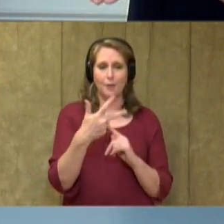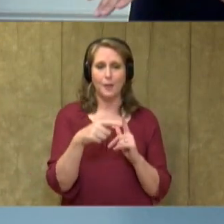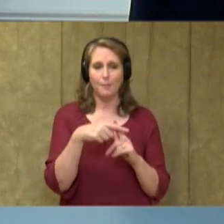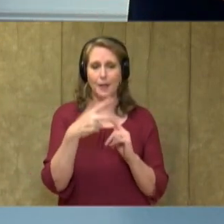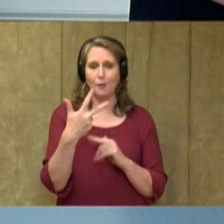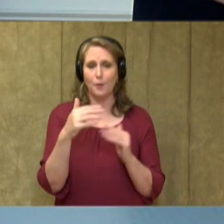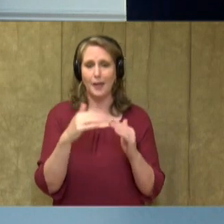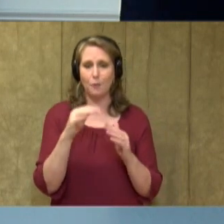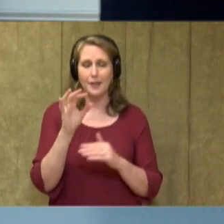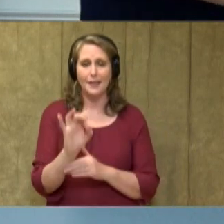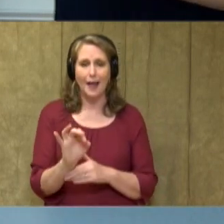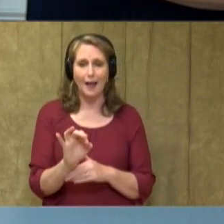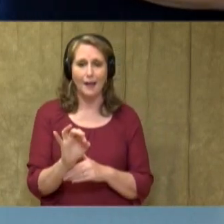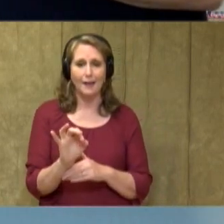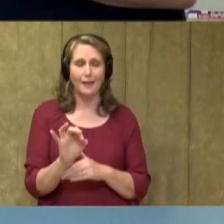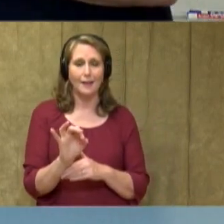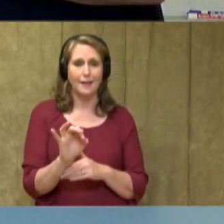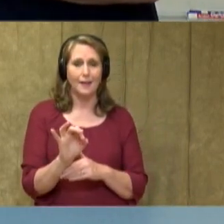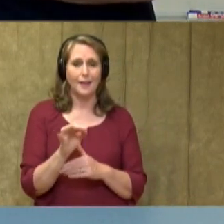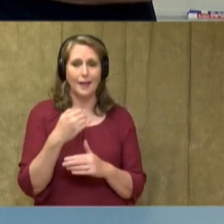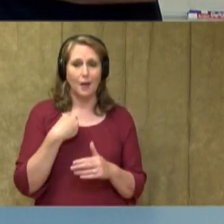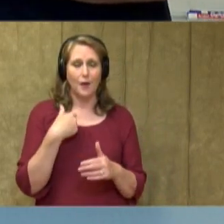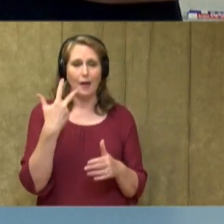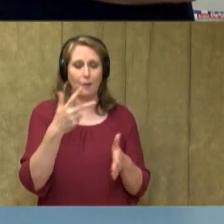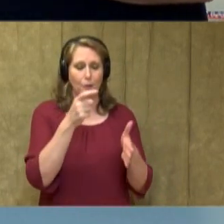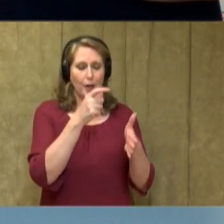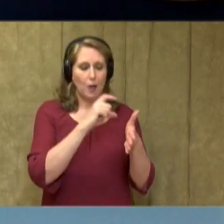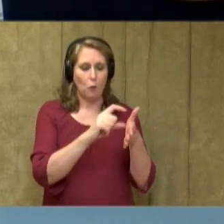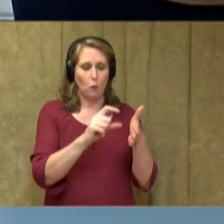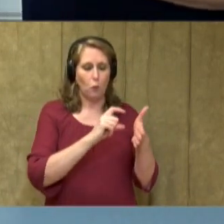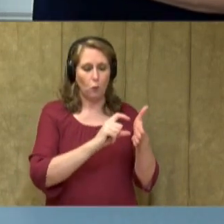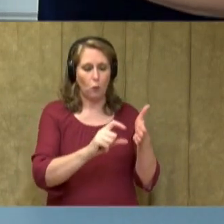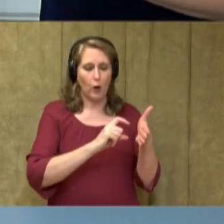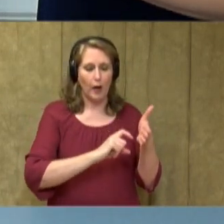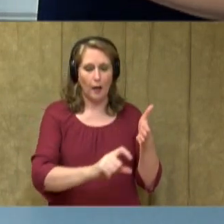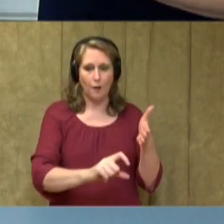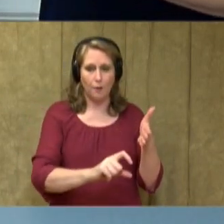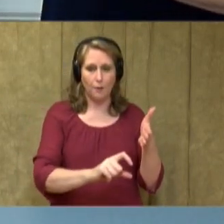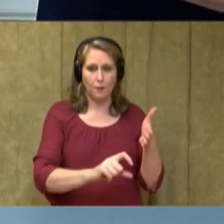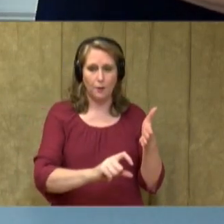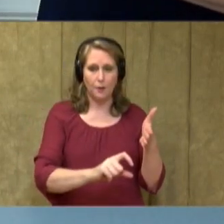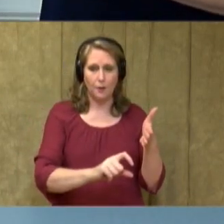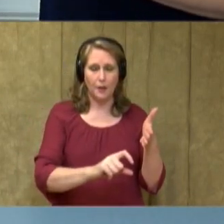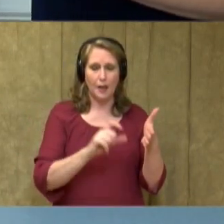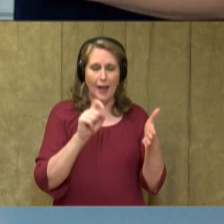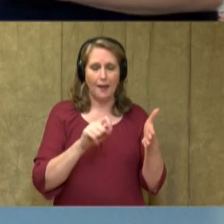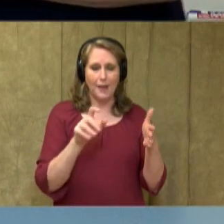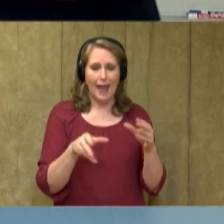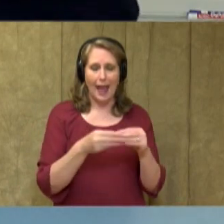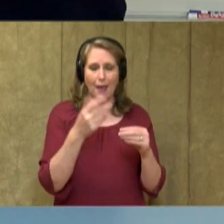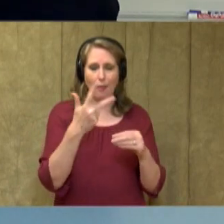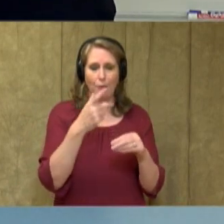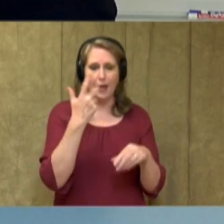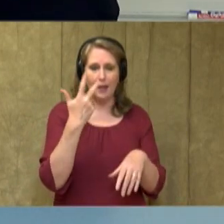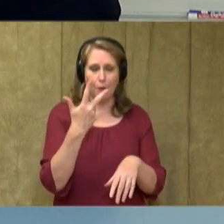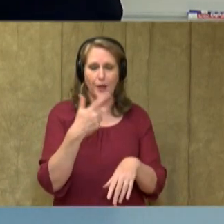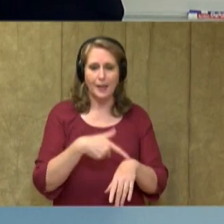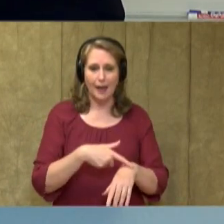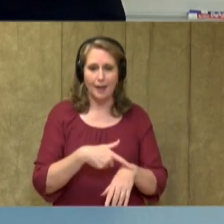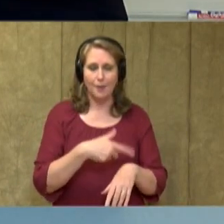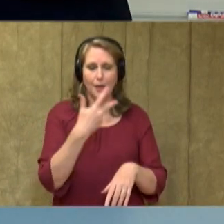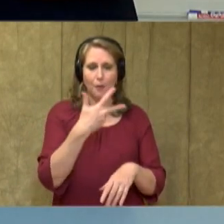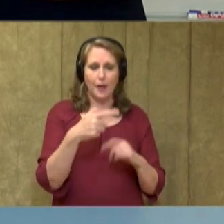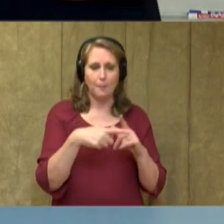plus 3 equals 9. Remember, we have 3 rows, so we have to add that 3 3 times. 3